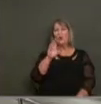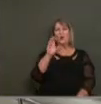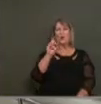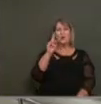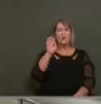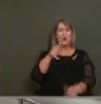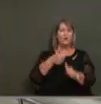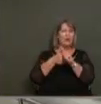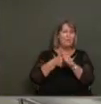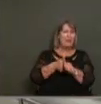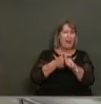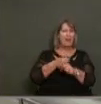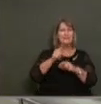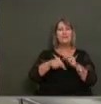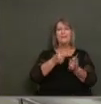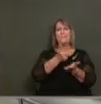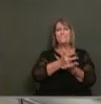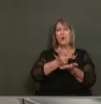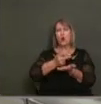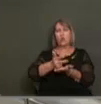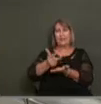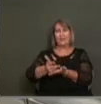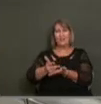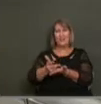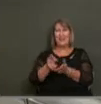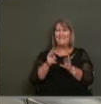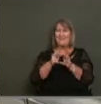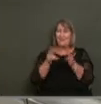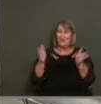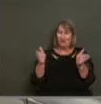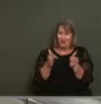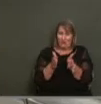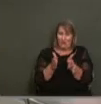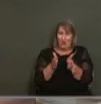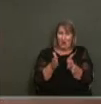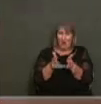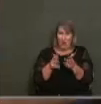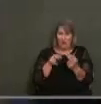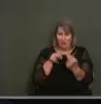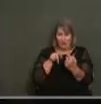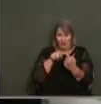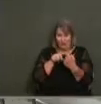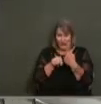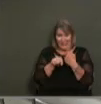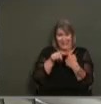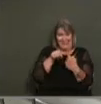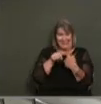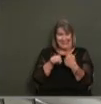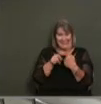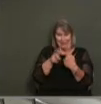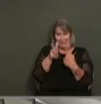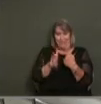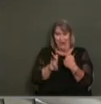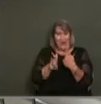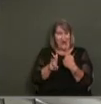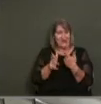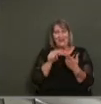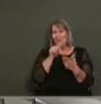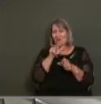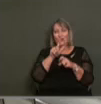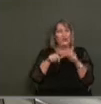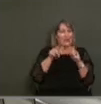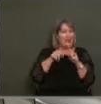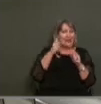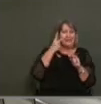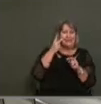to the parking of vehicles on very narrow streets that causes a great danger. You have a lack of